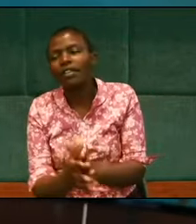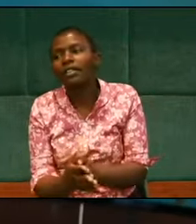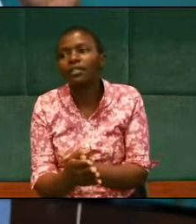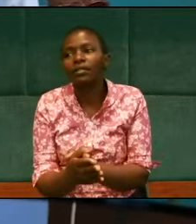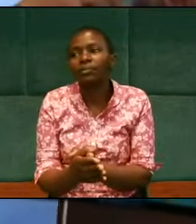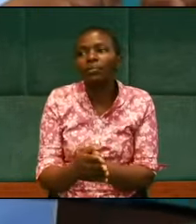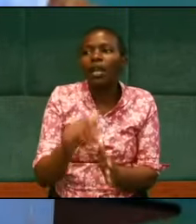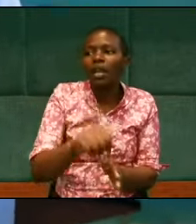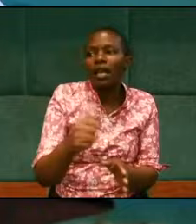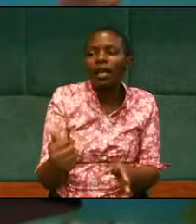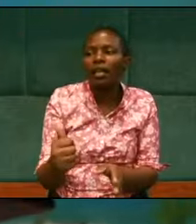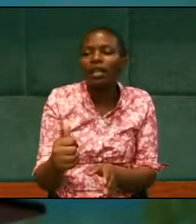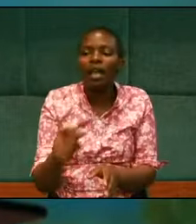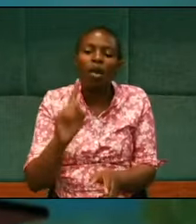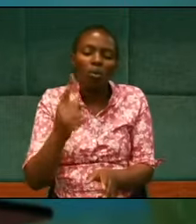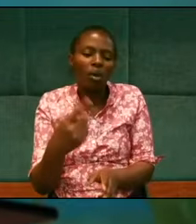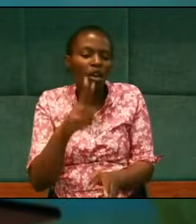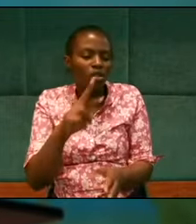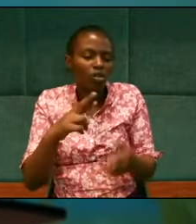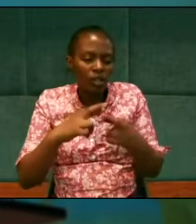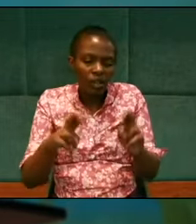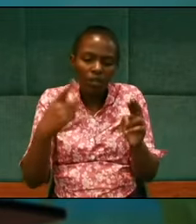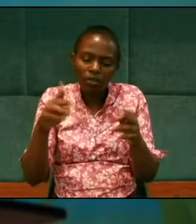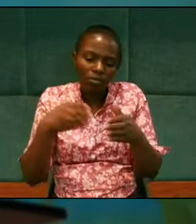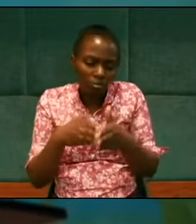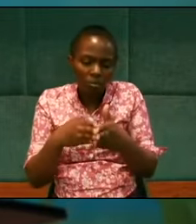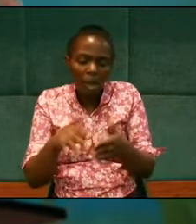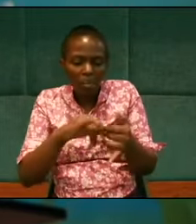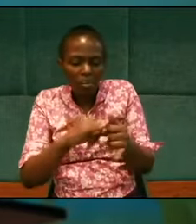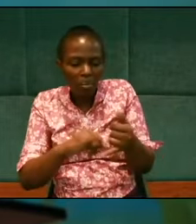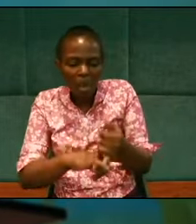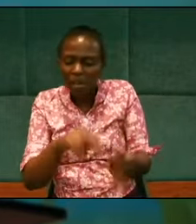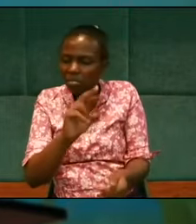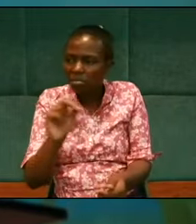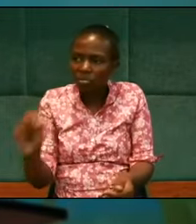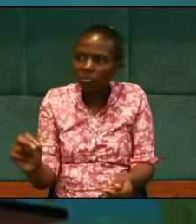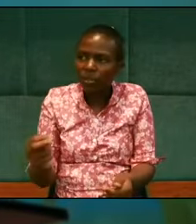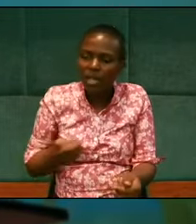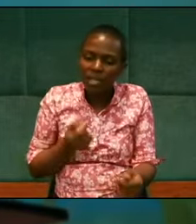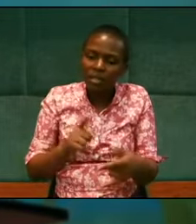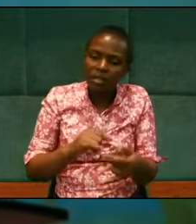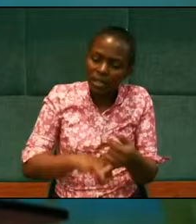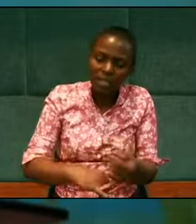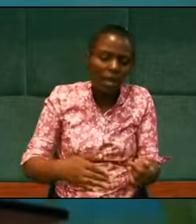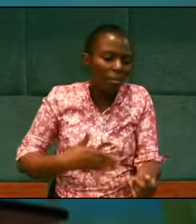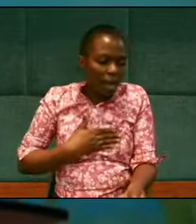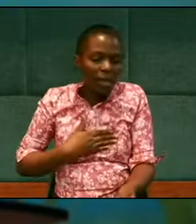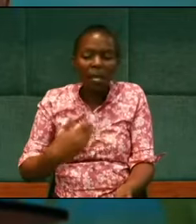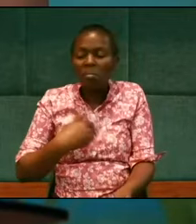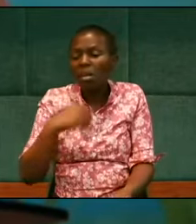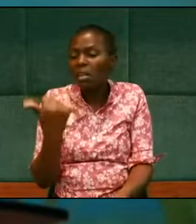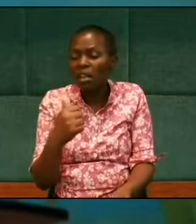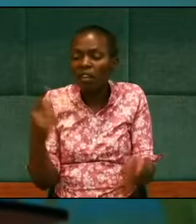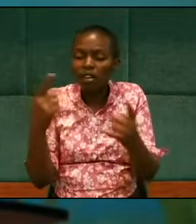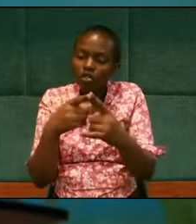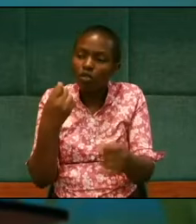But anybody who is not ready for sex, don't be married. The only thing my sisters cannot do for me is I can't sleep with them.